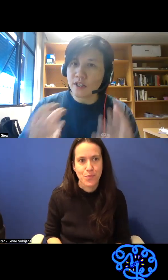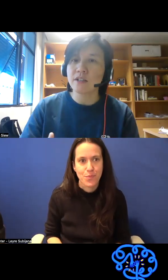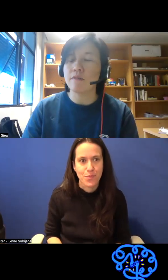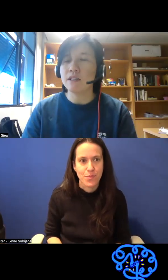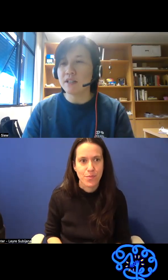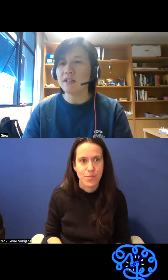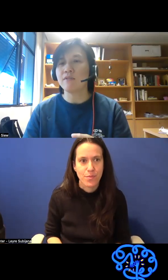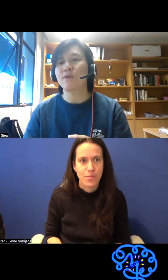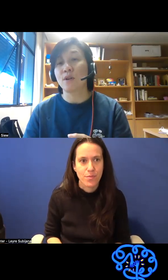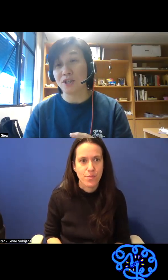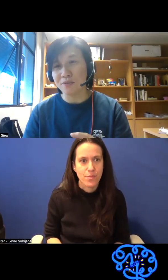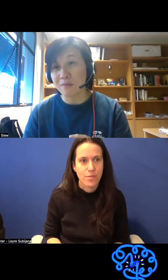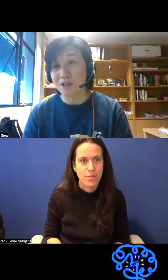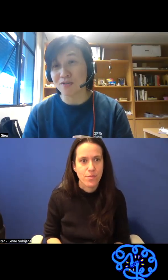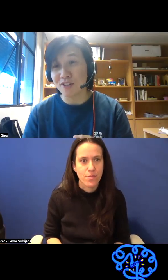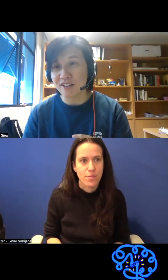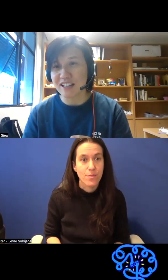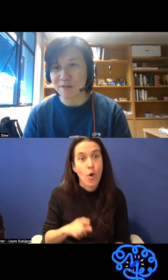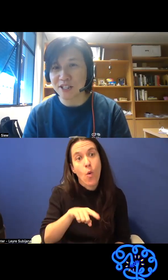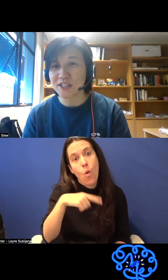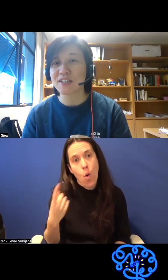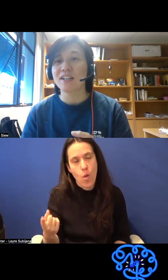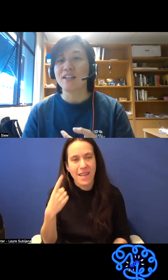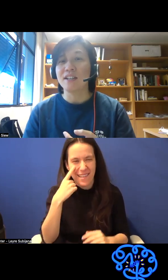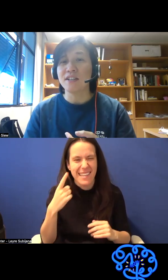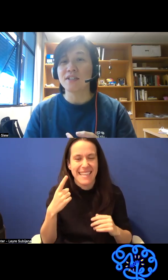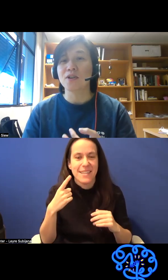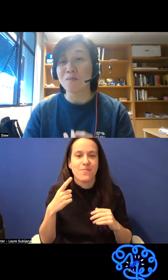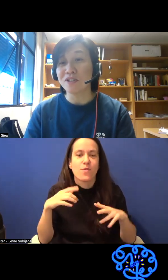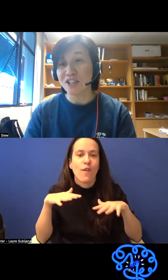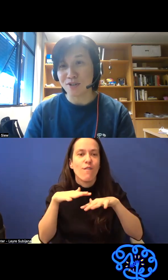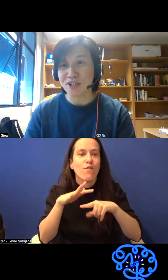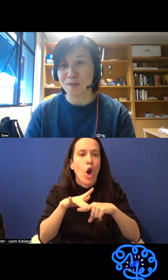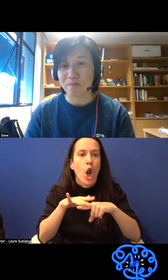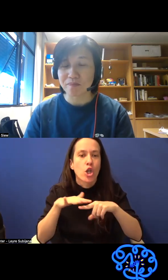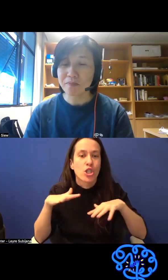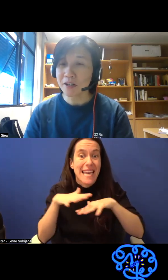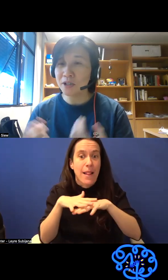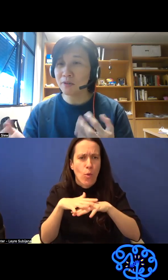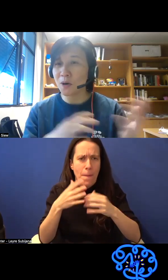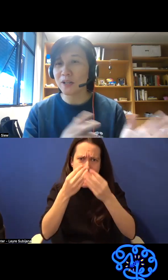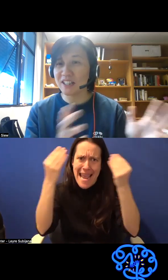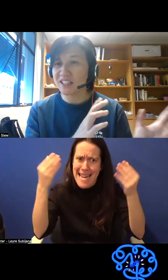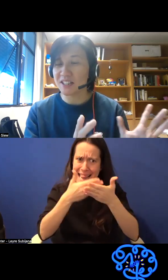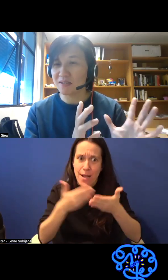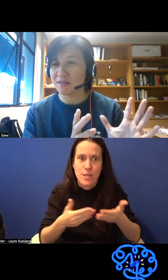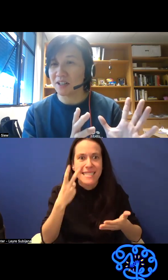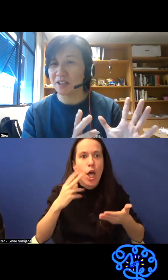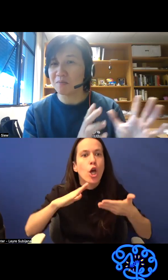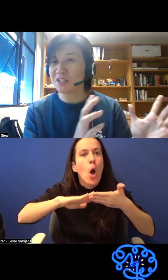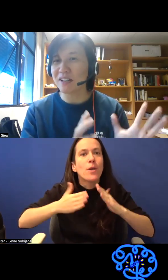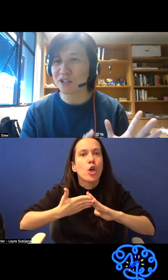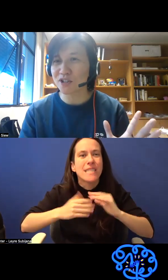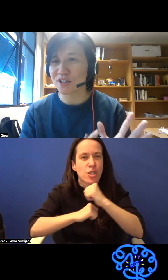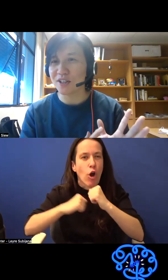another feature that we see in phonological networks of various languages is community structure. And so recall that this is